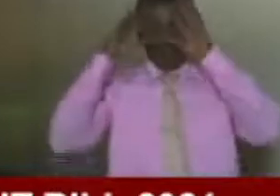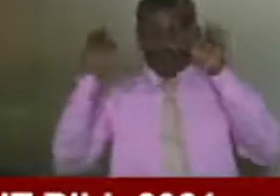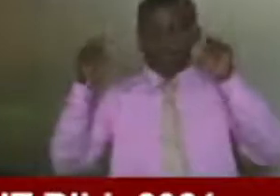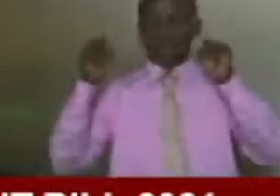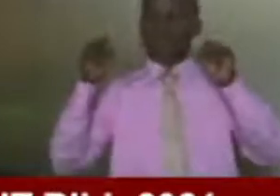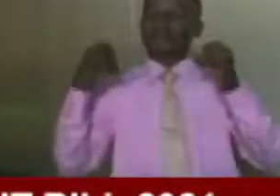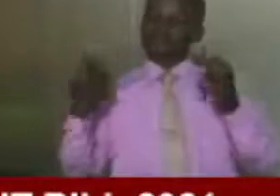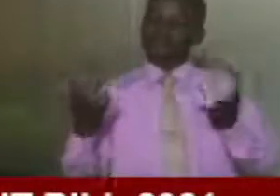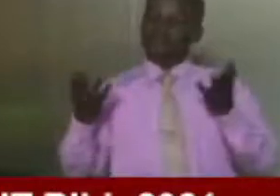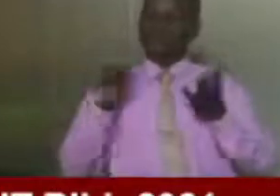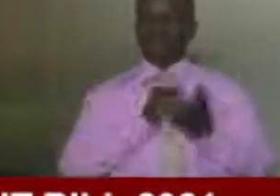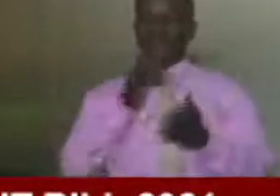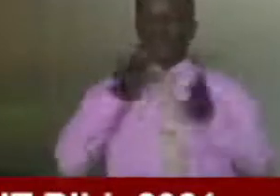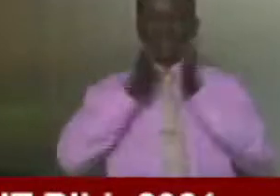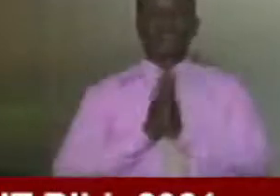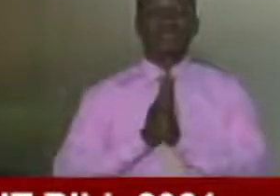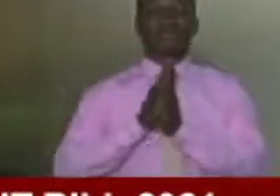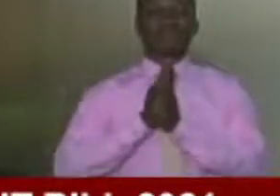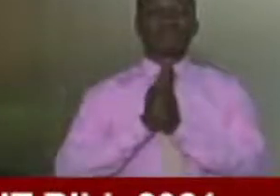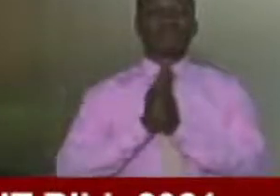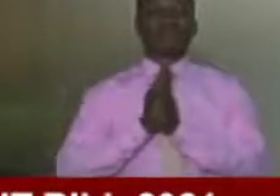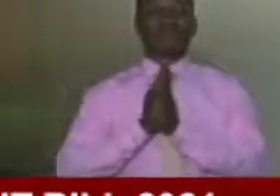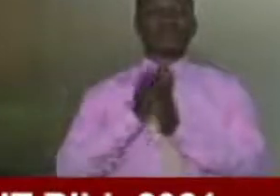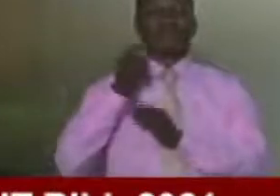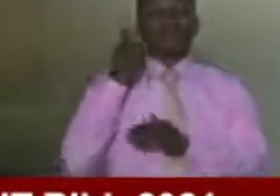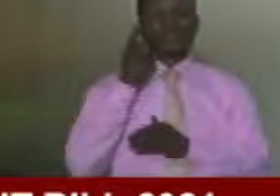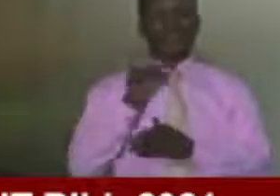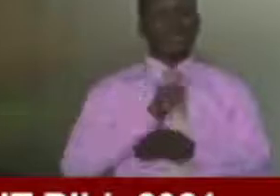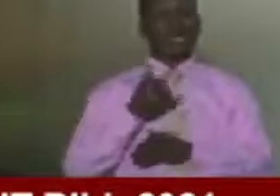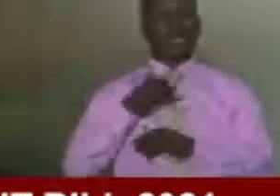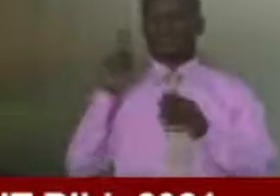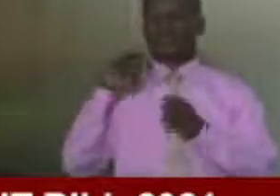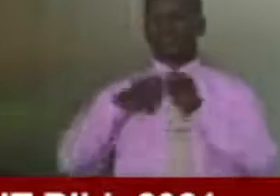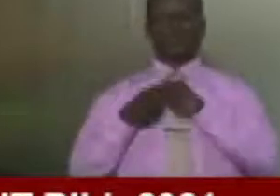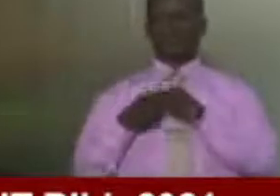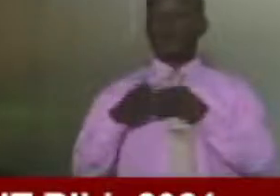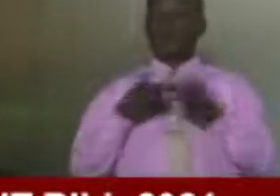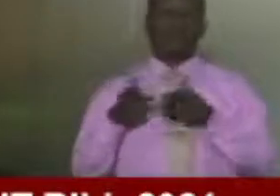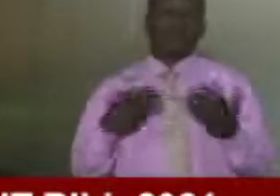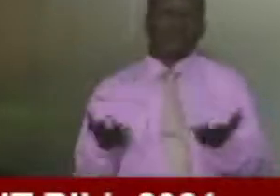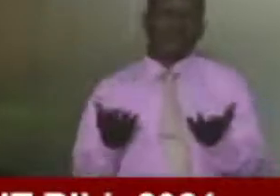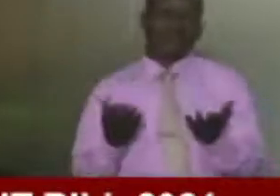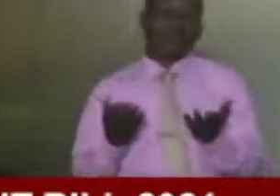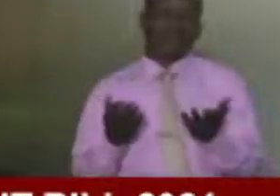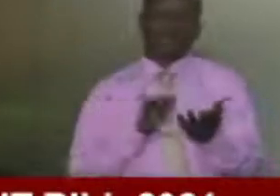heard when you were actually interviewing him, he said, I have no problem whatsoever. Like the president of